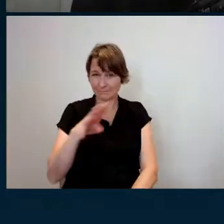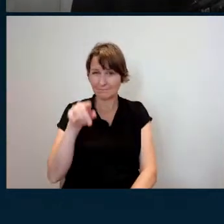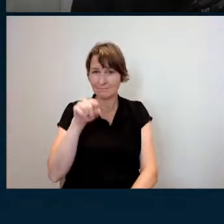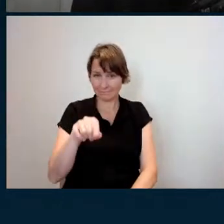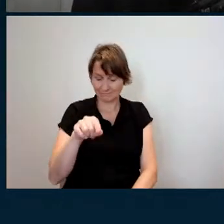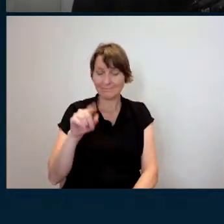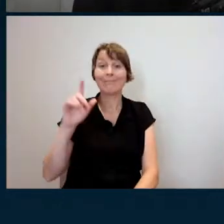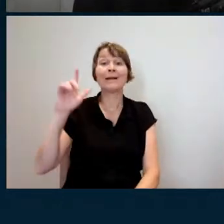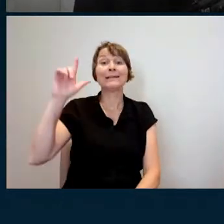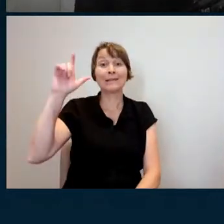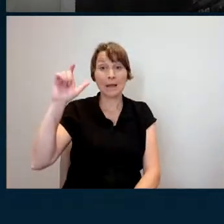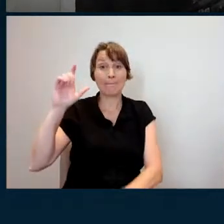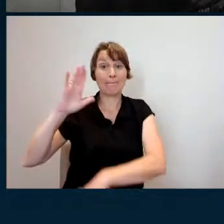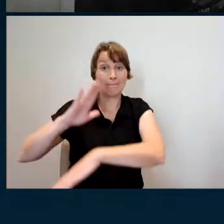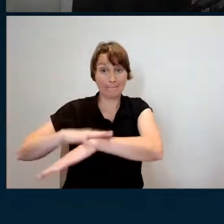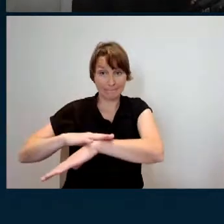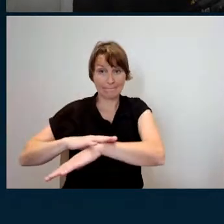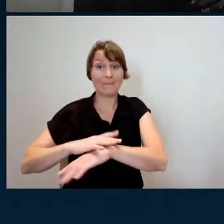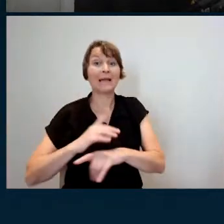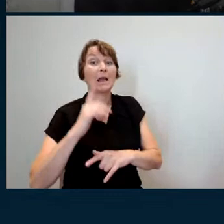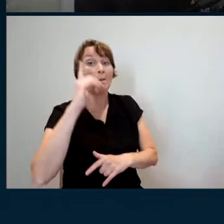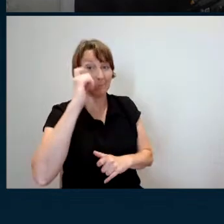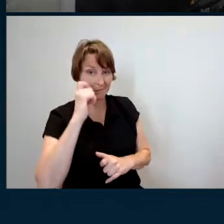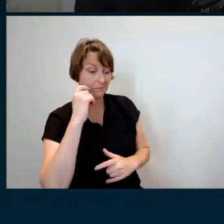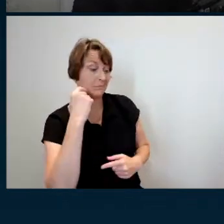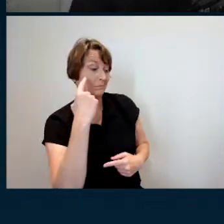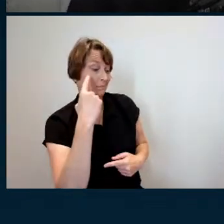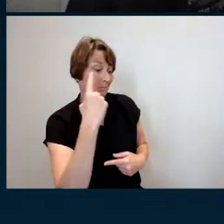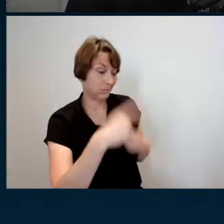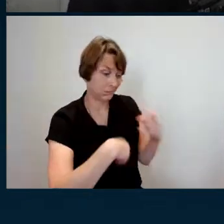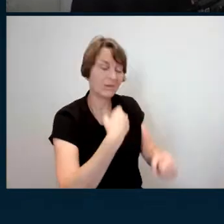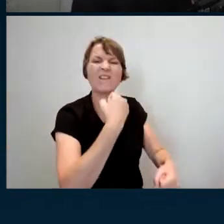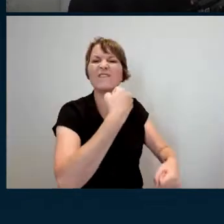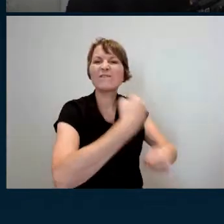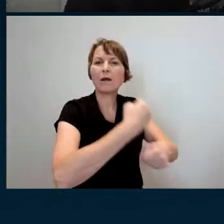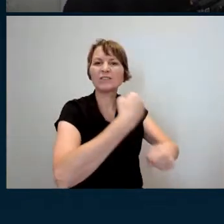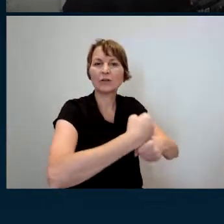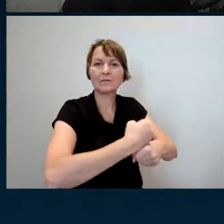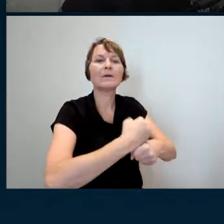and this triggers a function that's called start function.